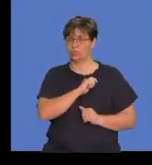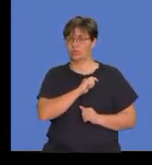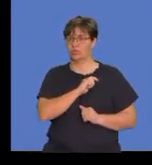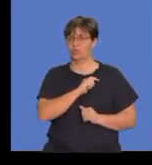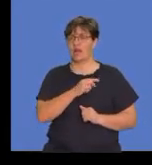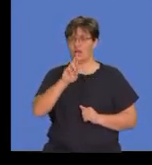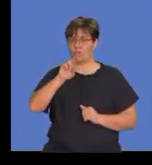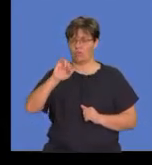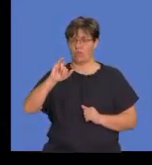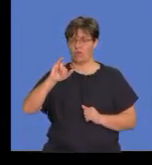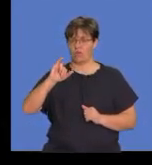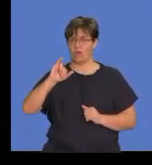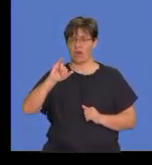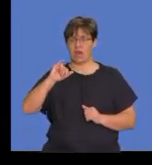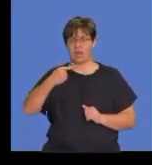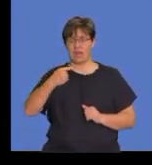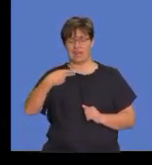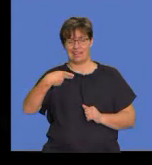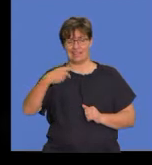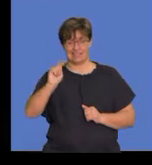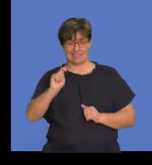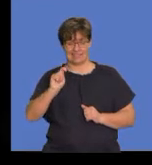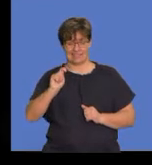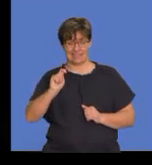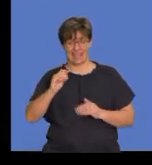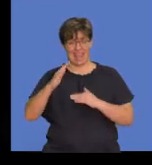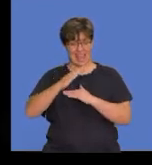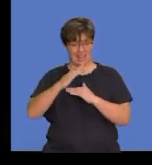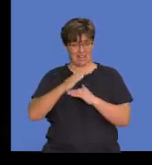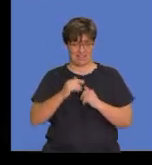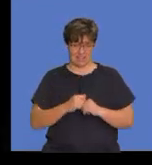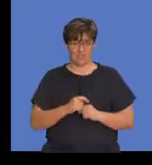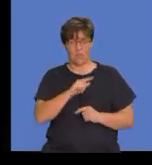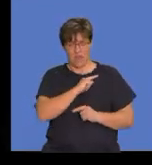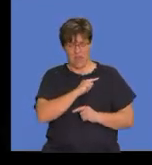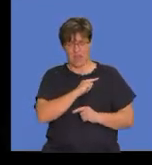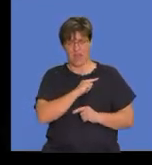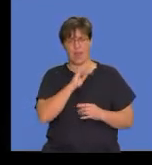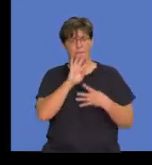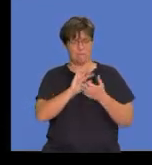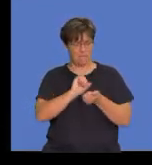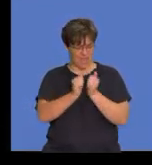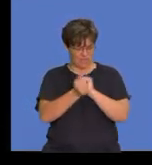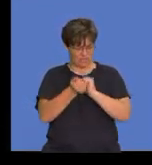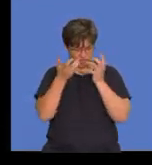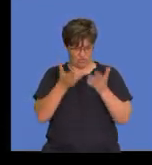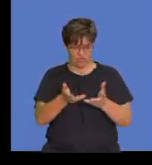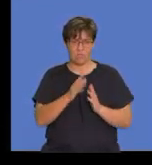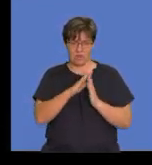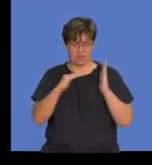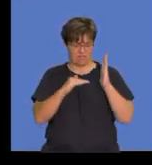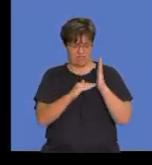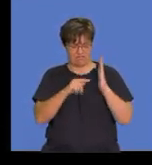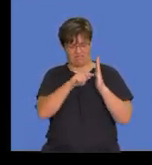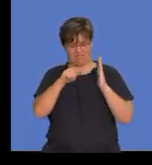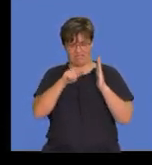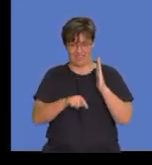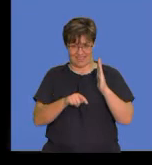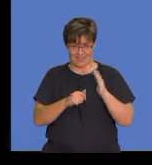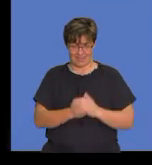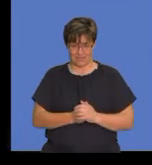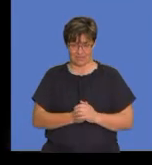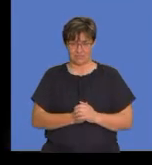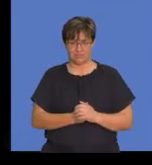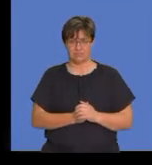right-angled triangle, because that's what we are using under mathematics to talk about a right-angled